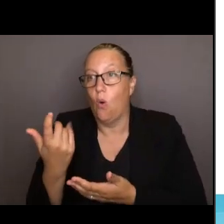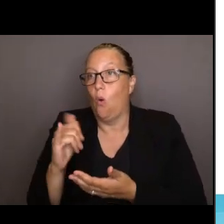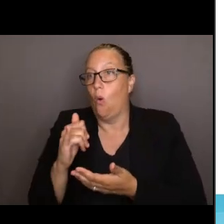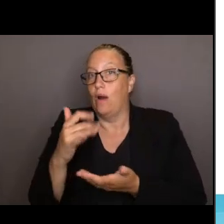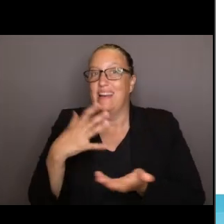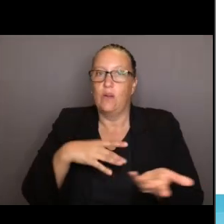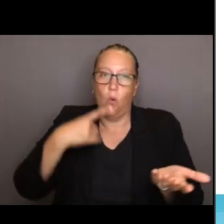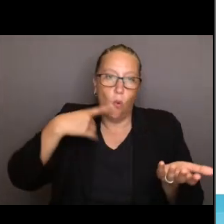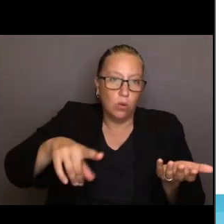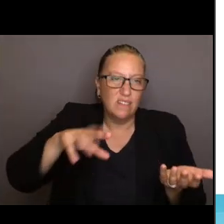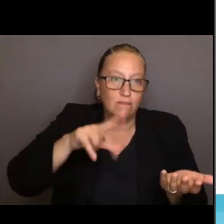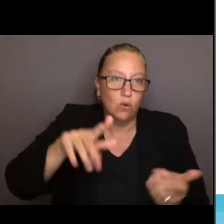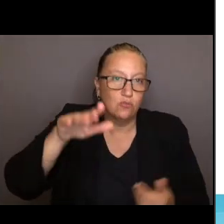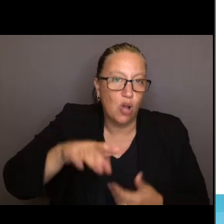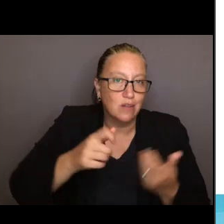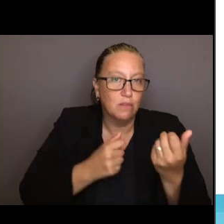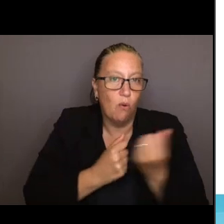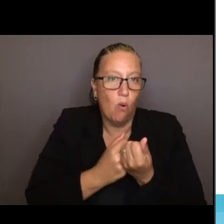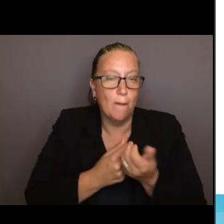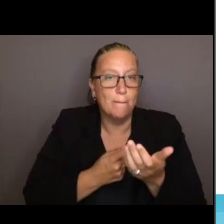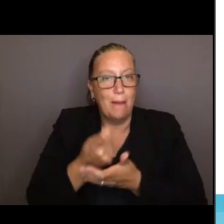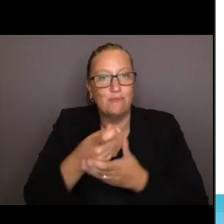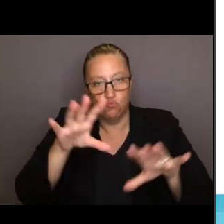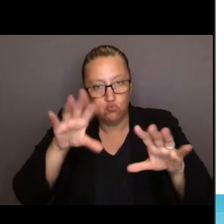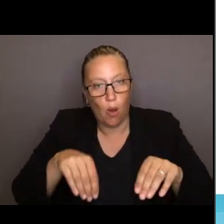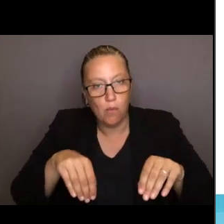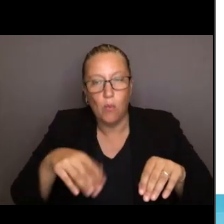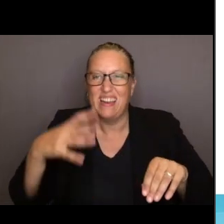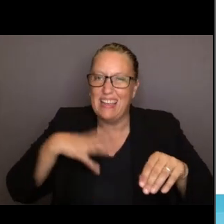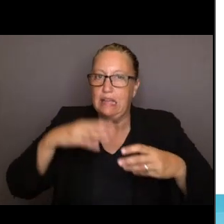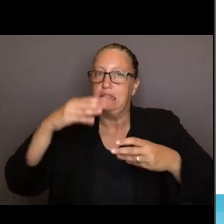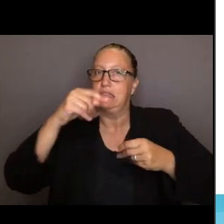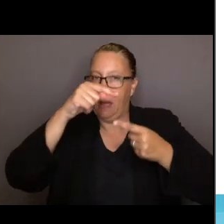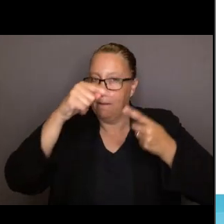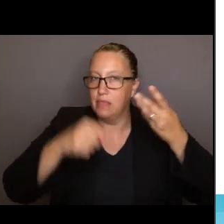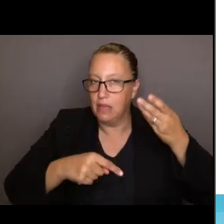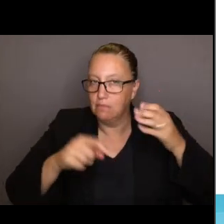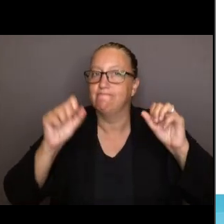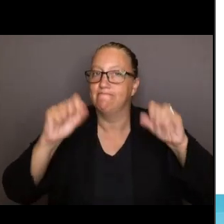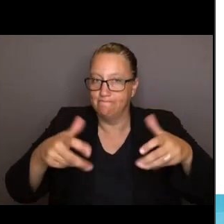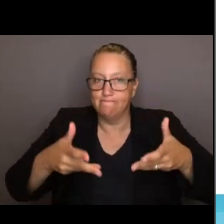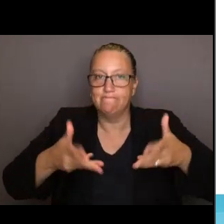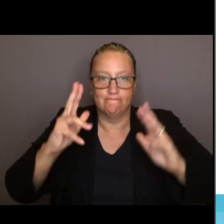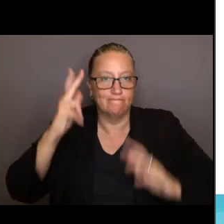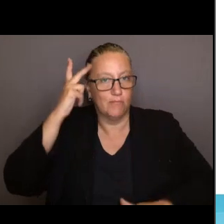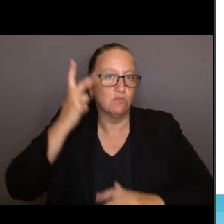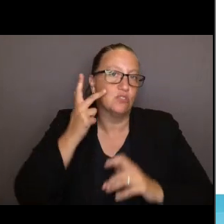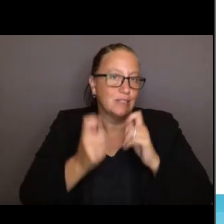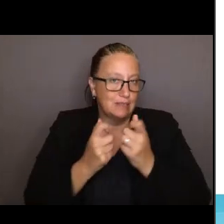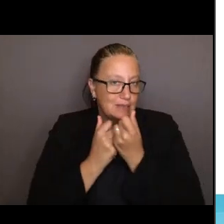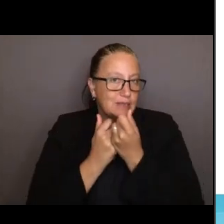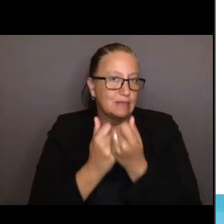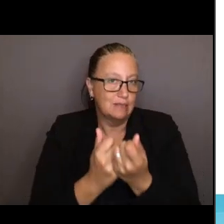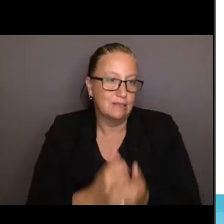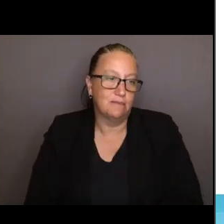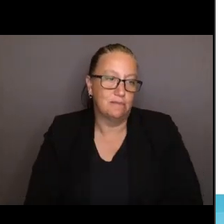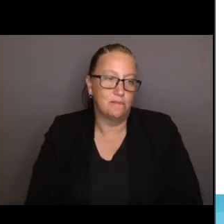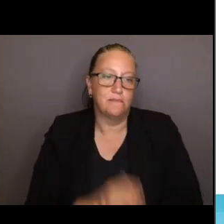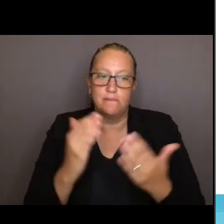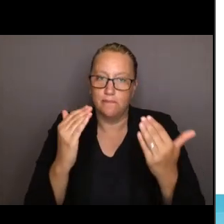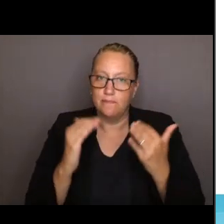need an order for child support payments to stop. That's when we can provide that assistance. And then assistance